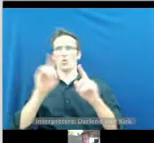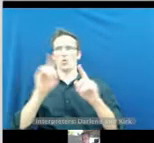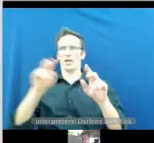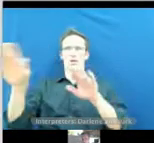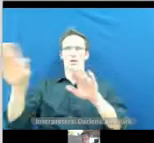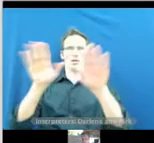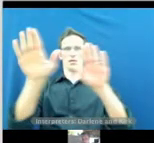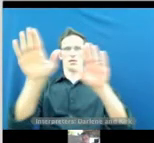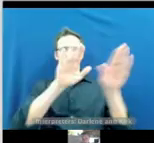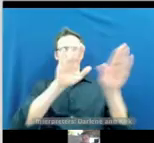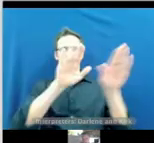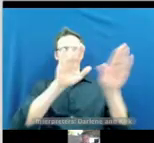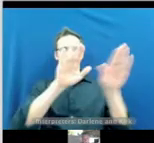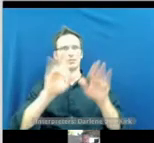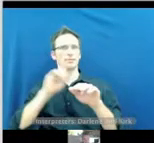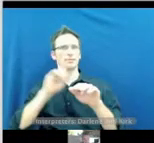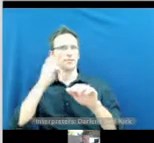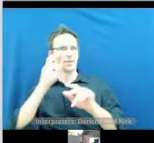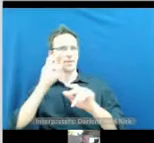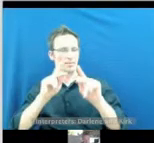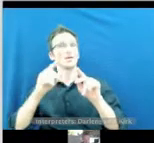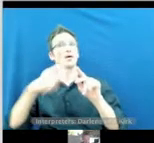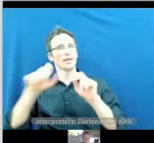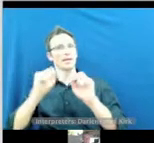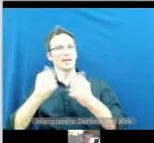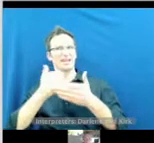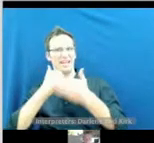get practicum experiences.